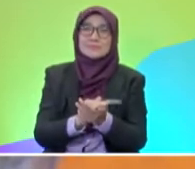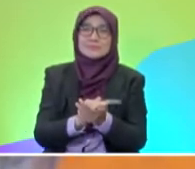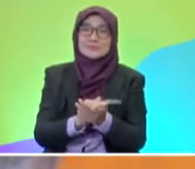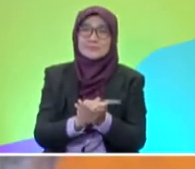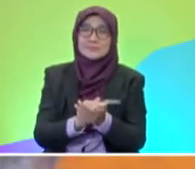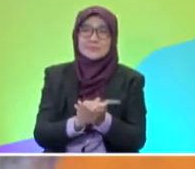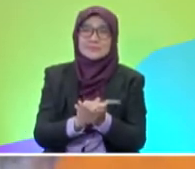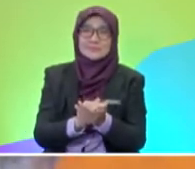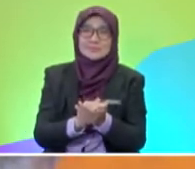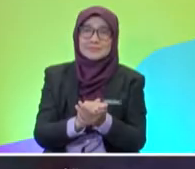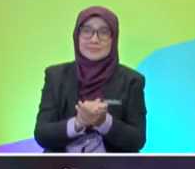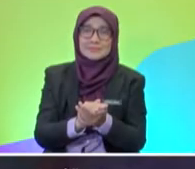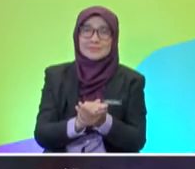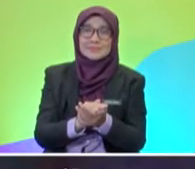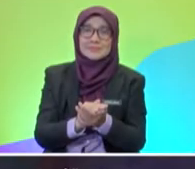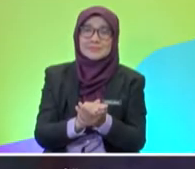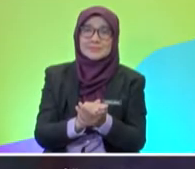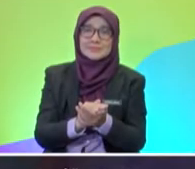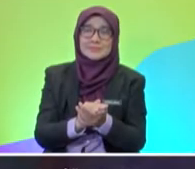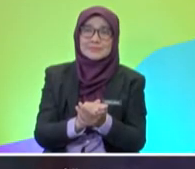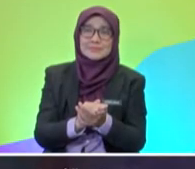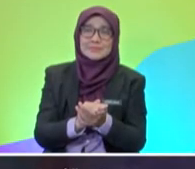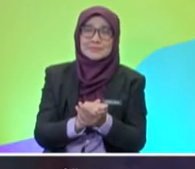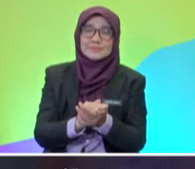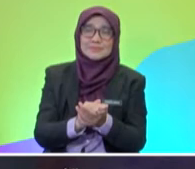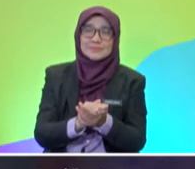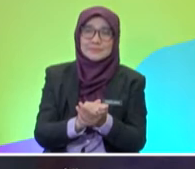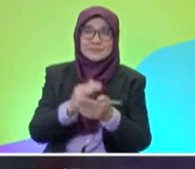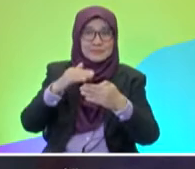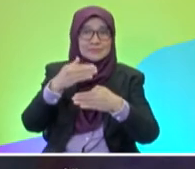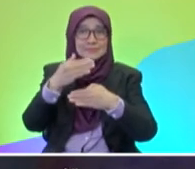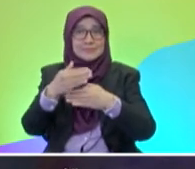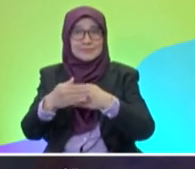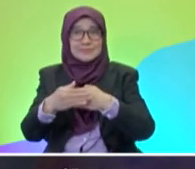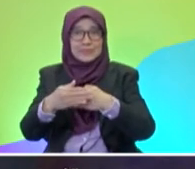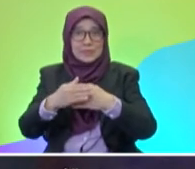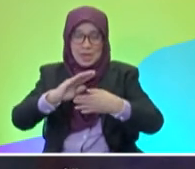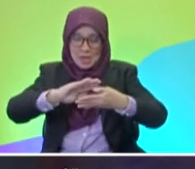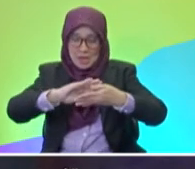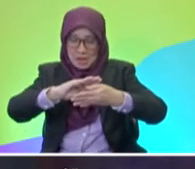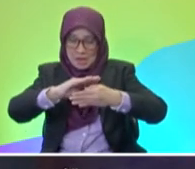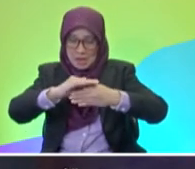strong and firm. Okay. Yes. Very good. Okay, next. Just fold.